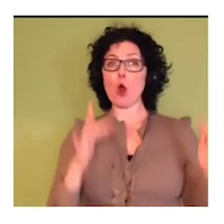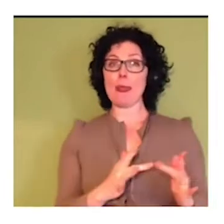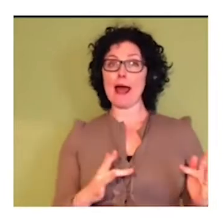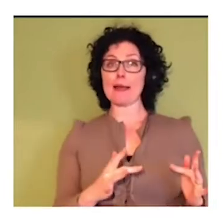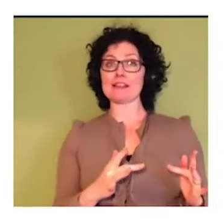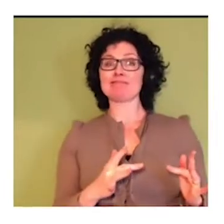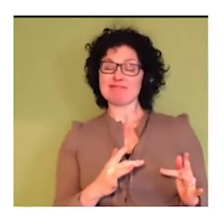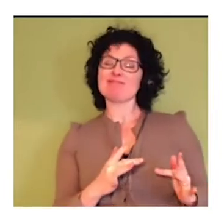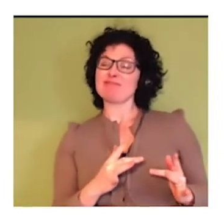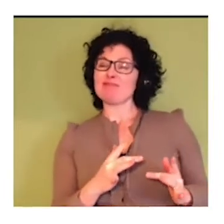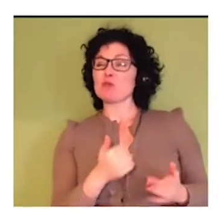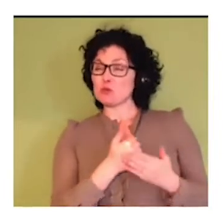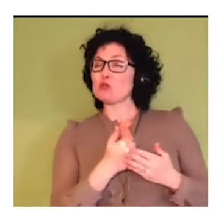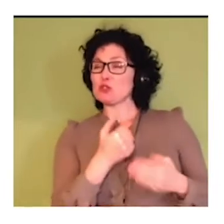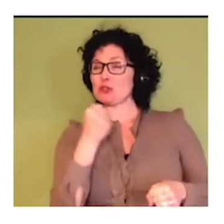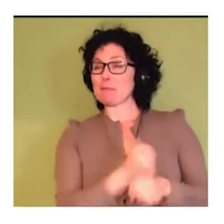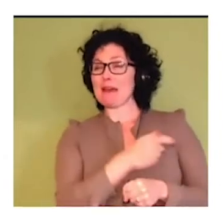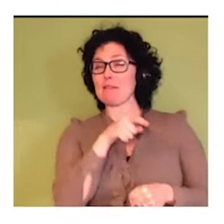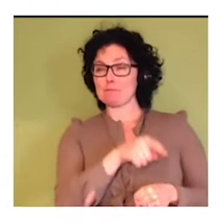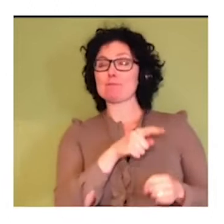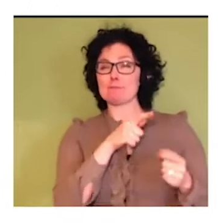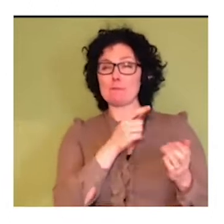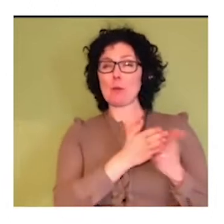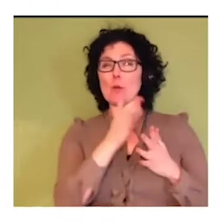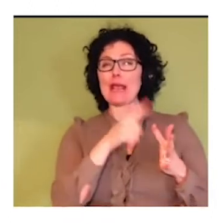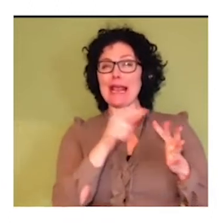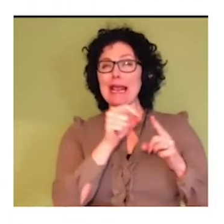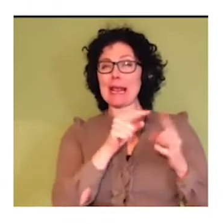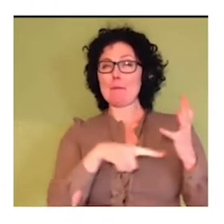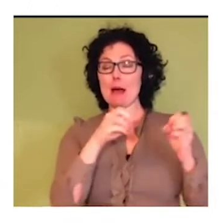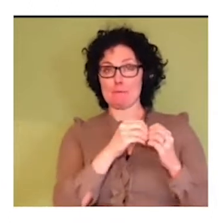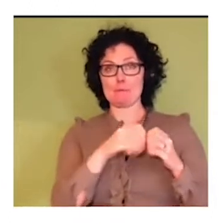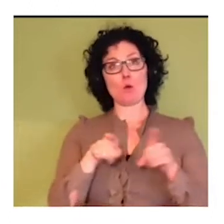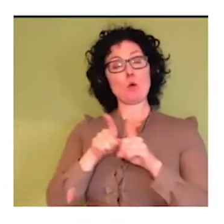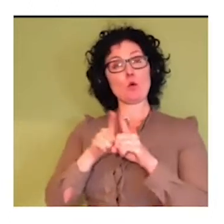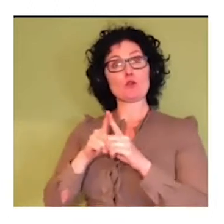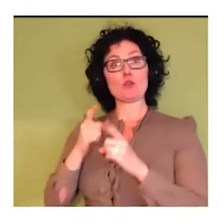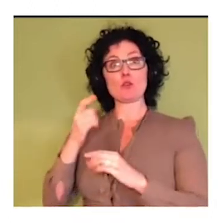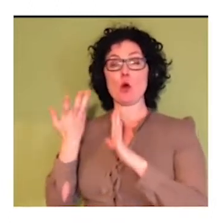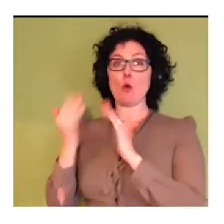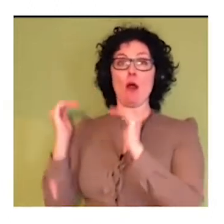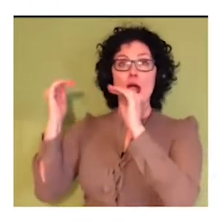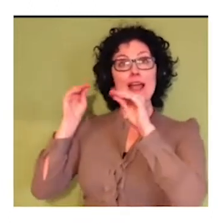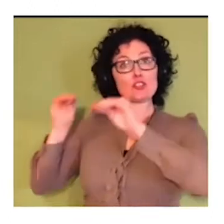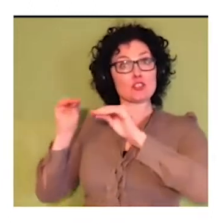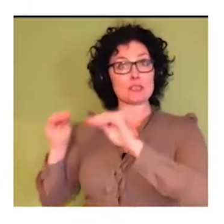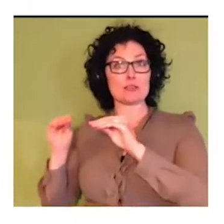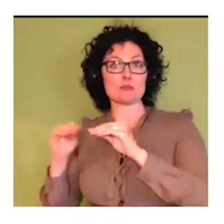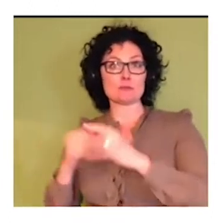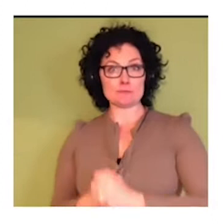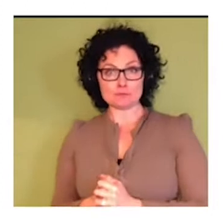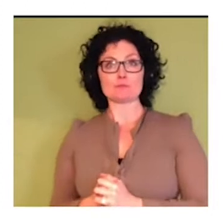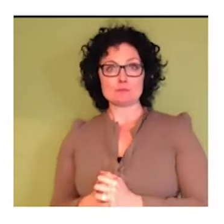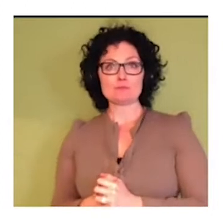EPUB. EPUB has also made great inroads into higher education with its ability to contain images